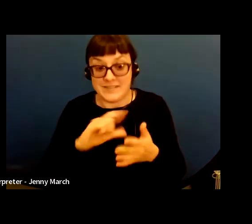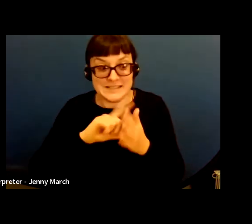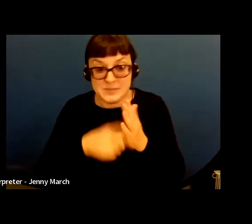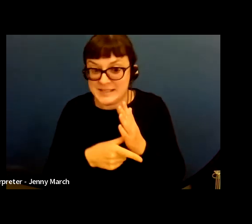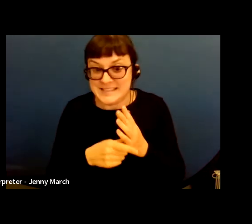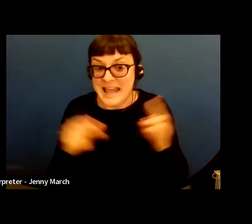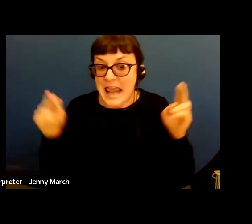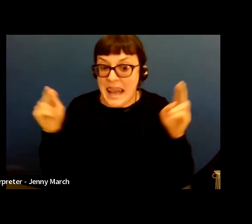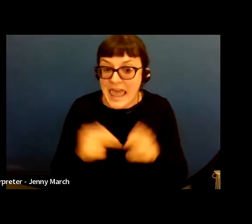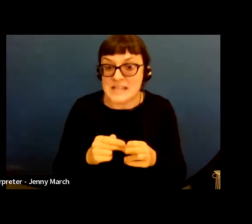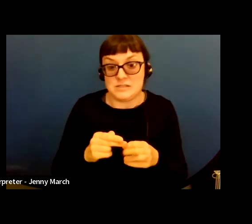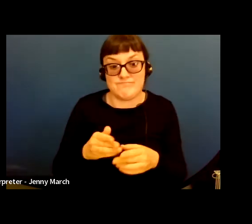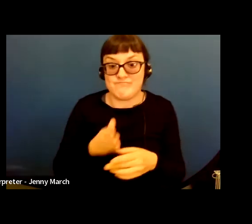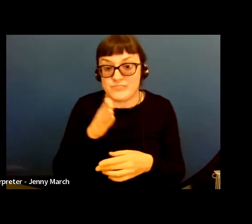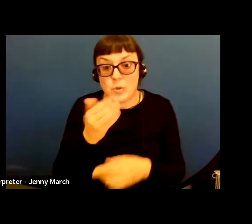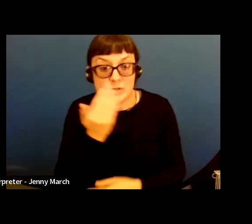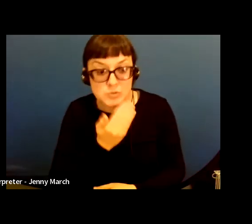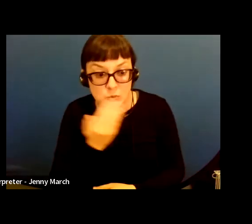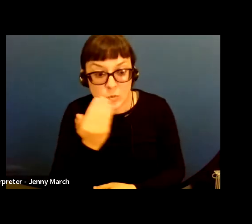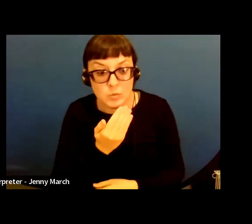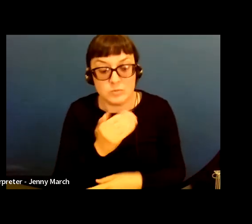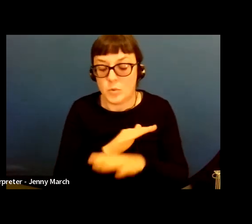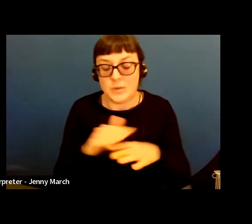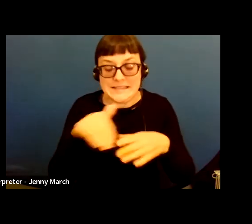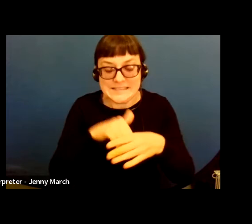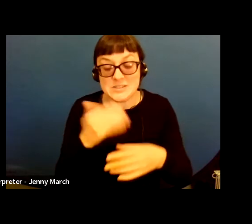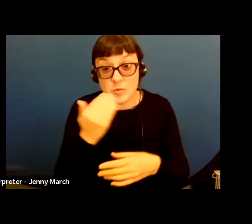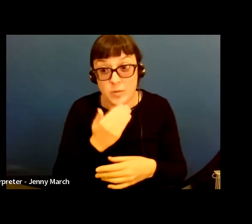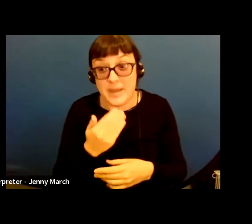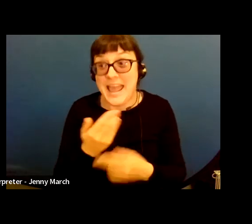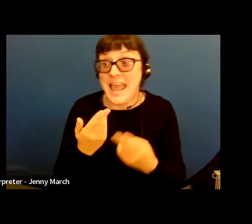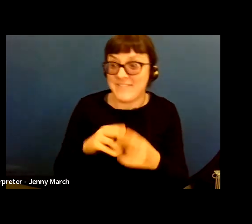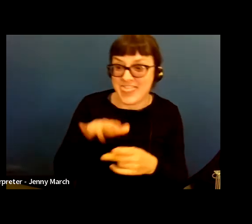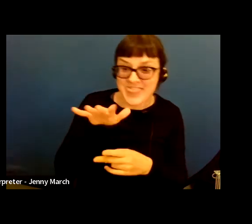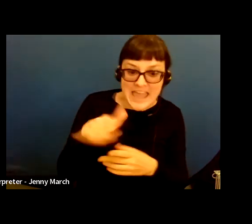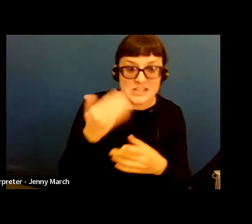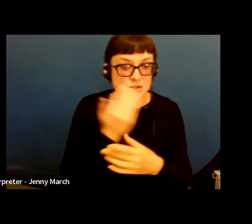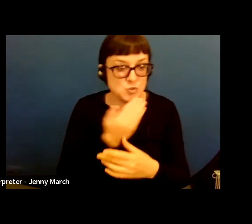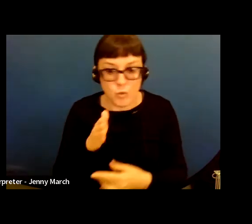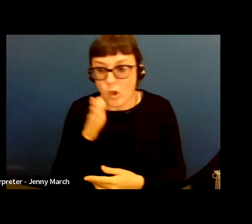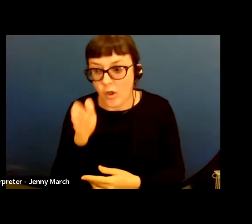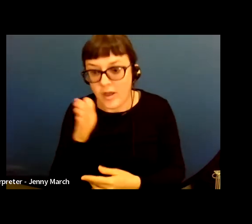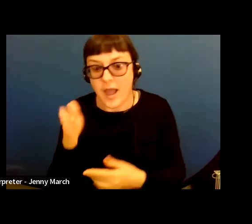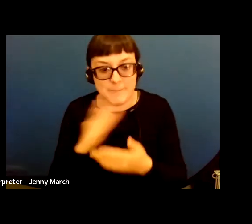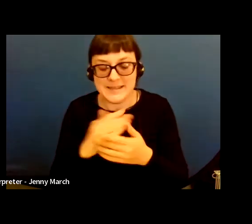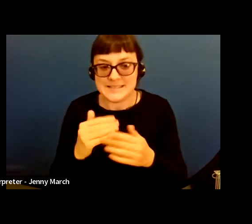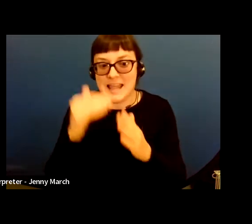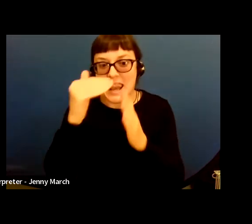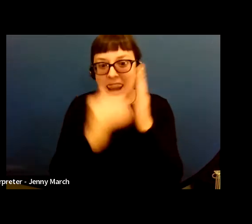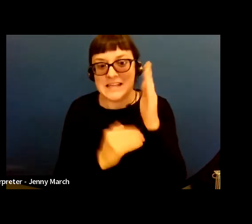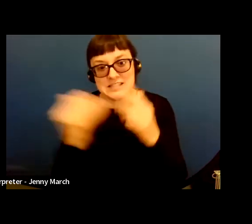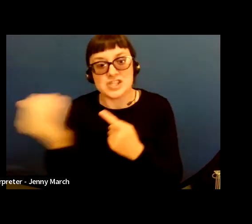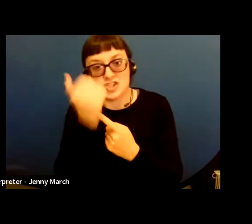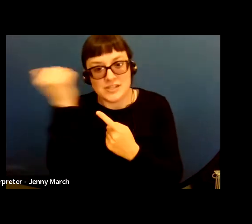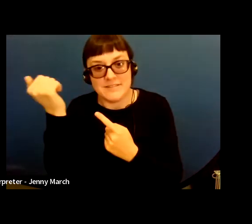as children without disabilities, but that even those in school are experiencing disparities in learning outcomes. To address